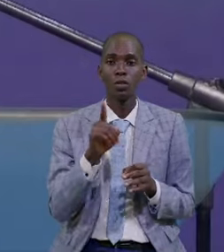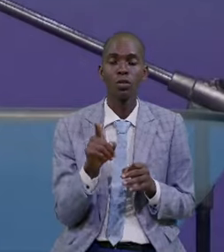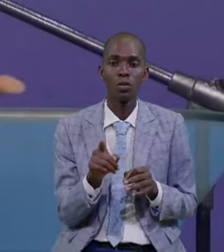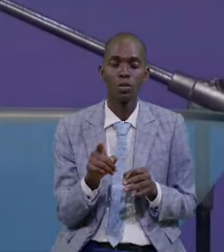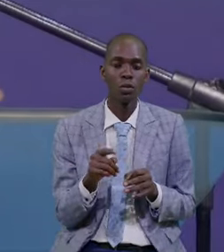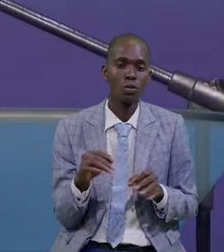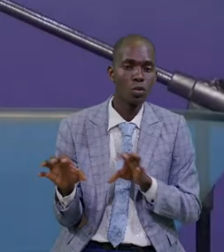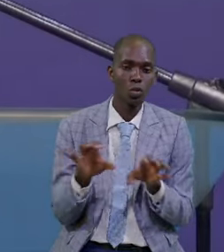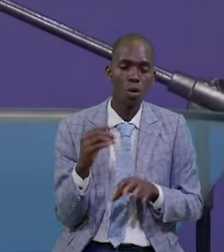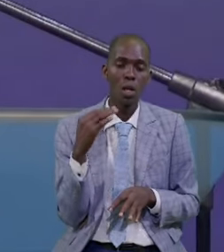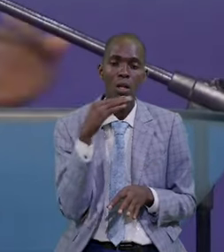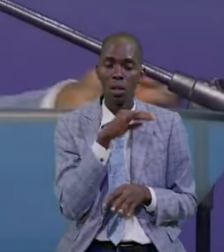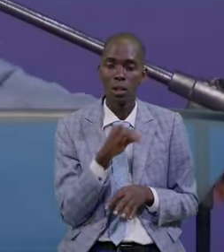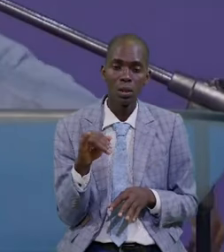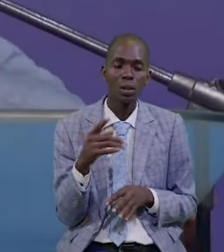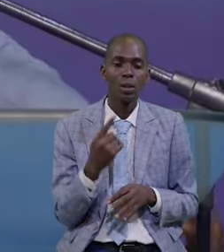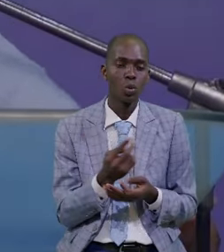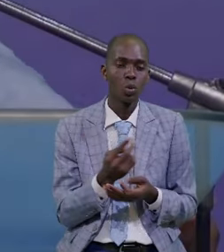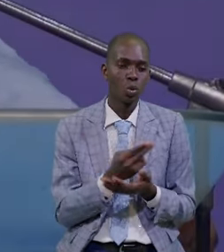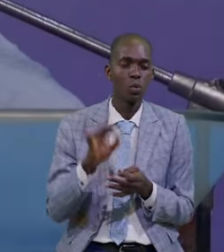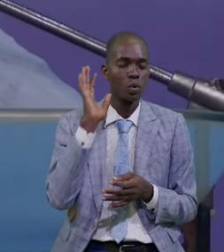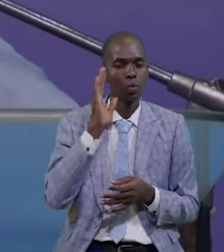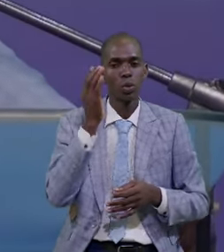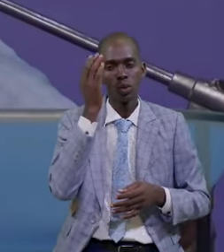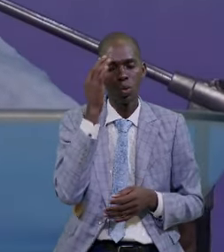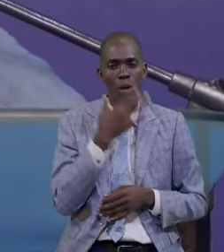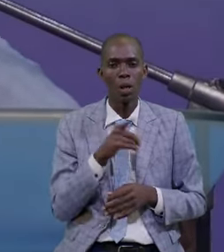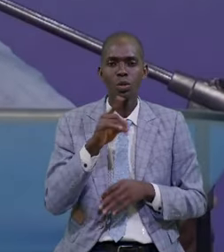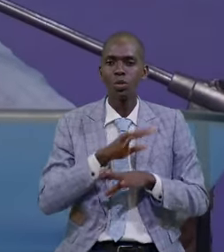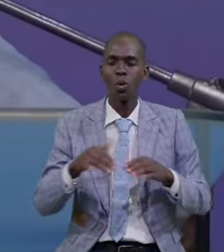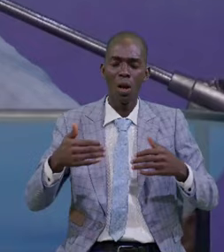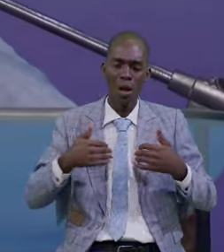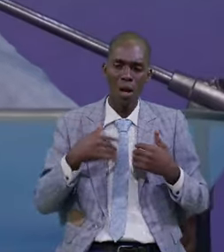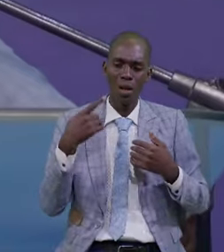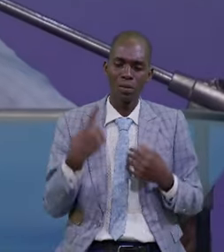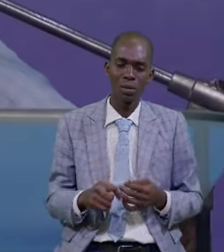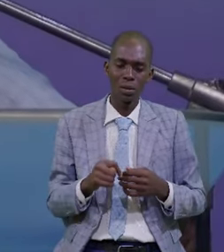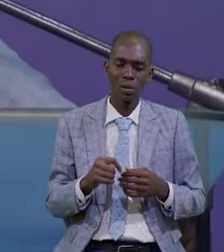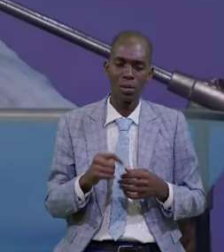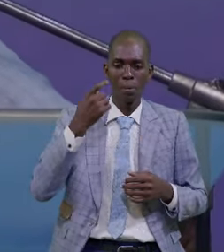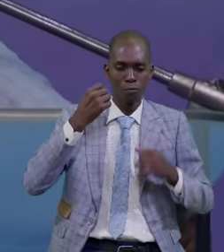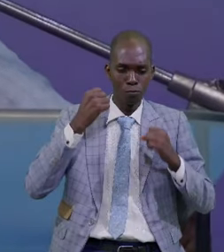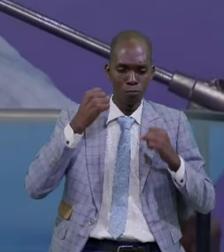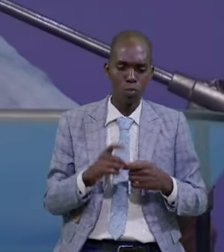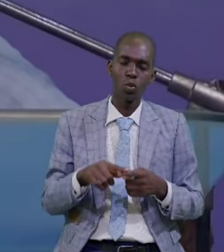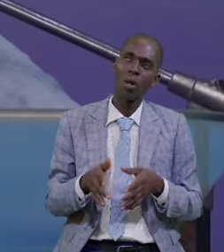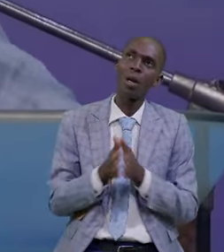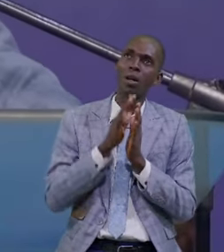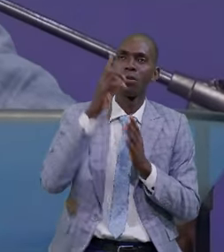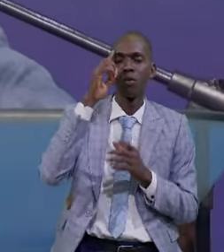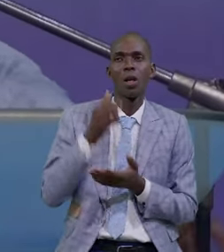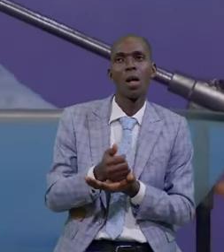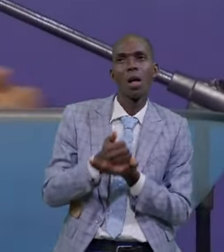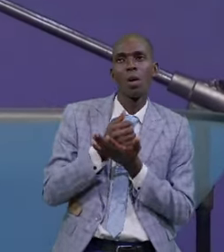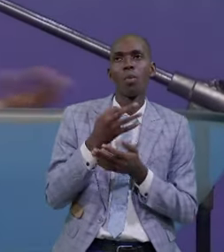You don't even have the mind to ask for the help of God to change. And you